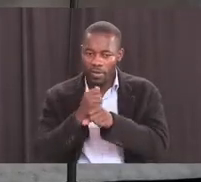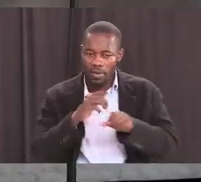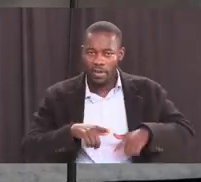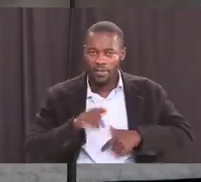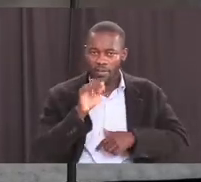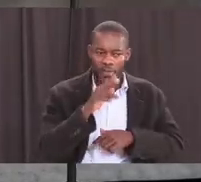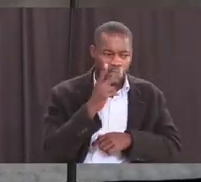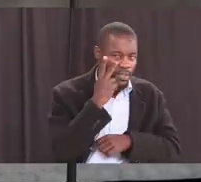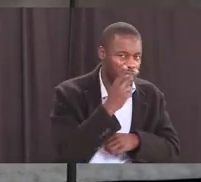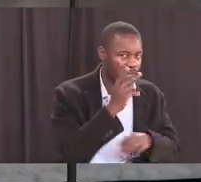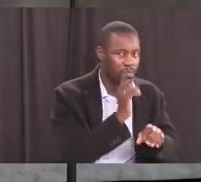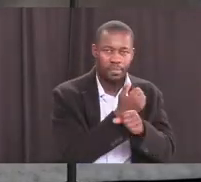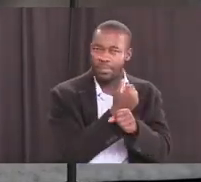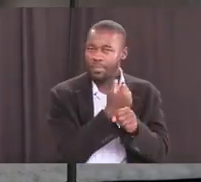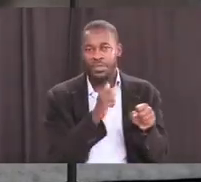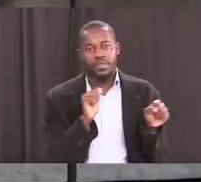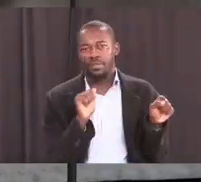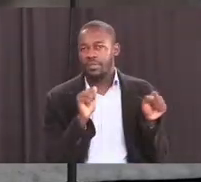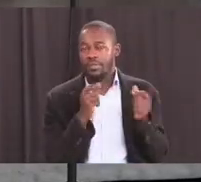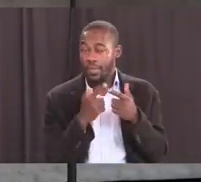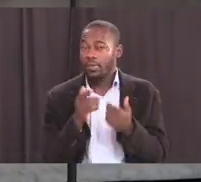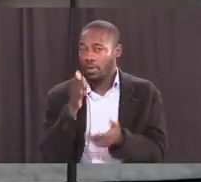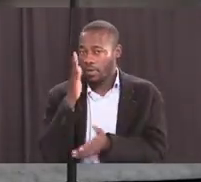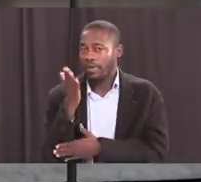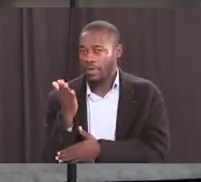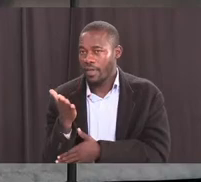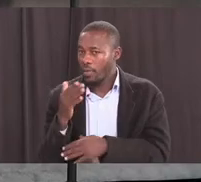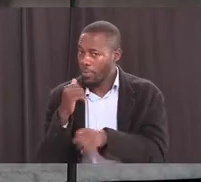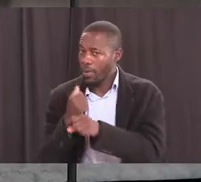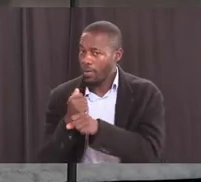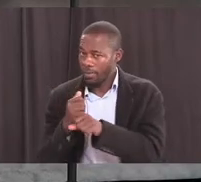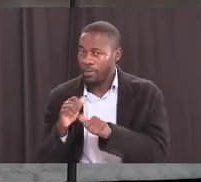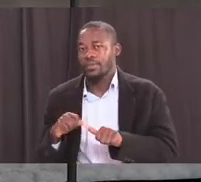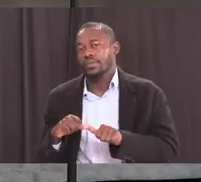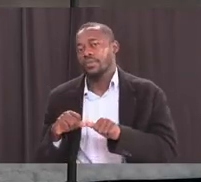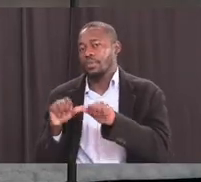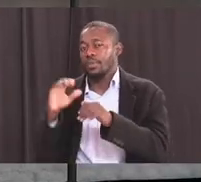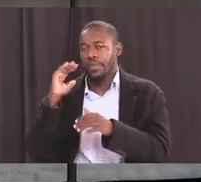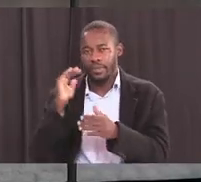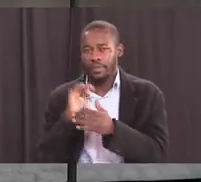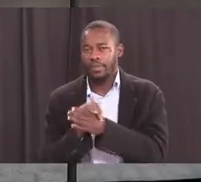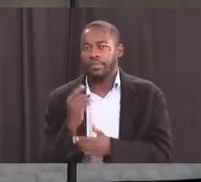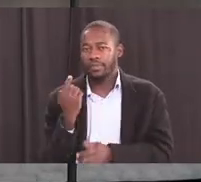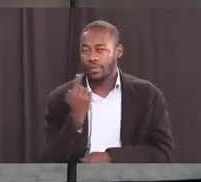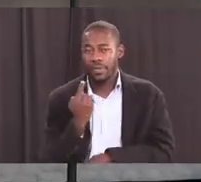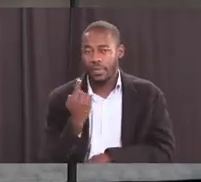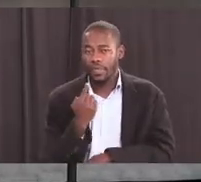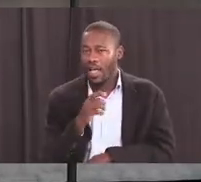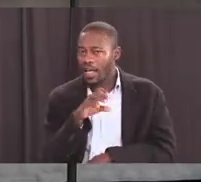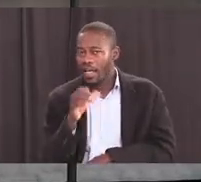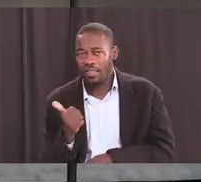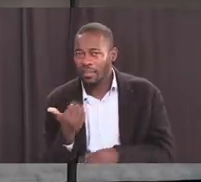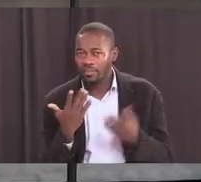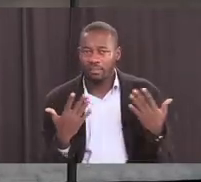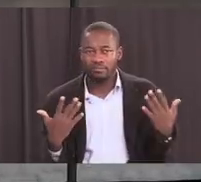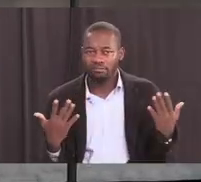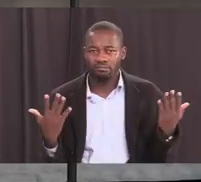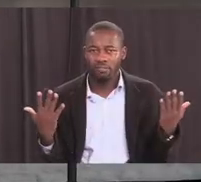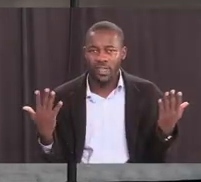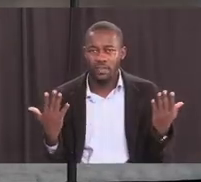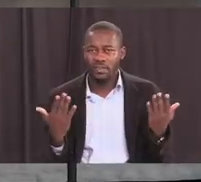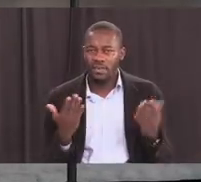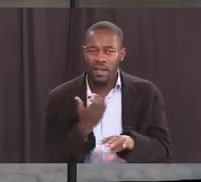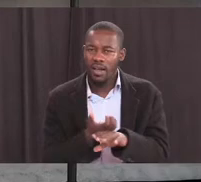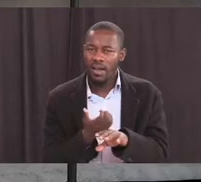been studying about different missionary biographies and even thinking about Stephen being martyred. Like, Lord, how